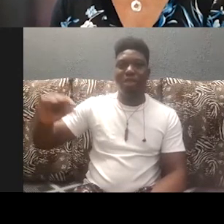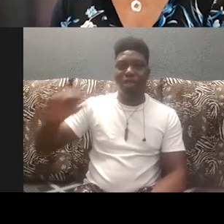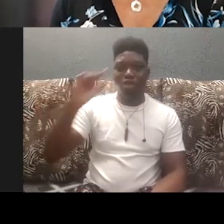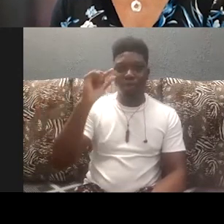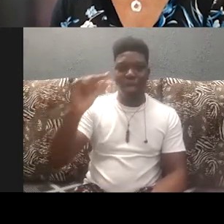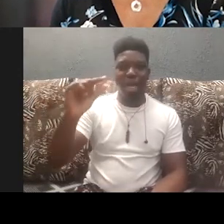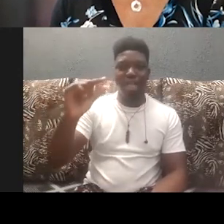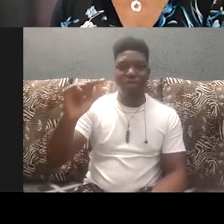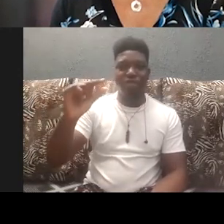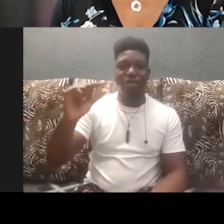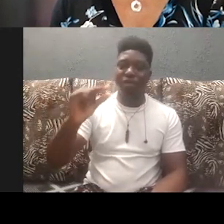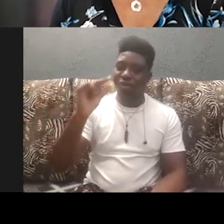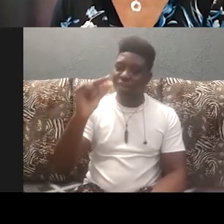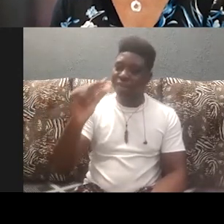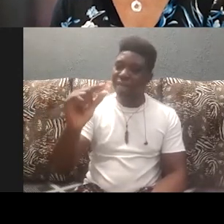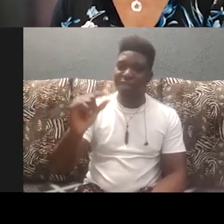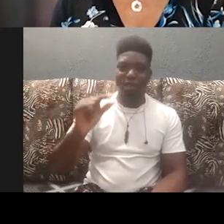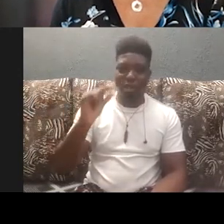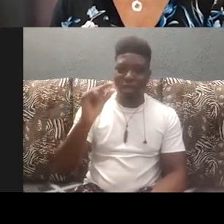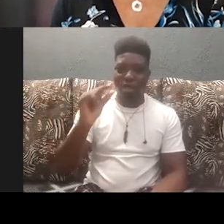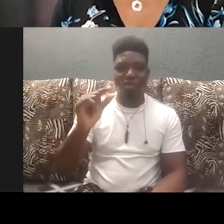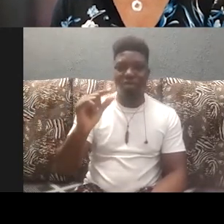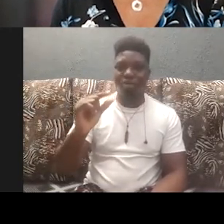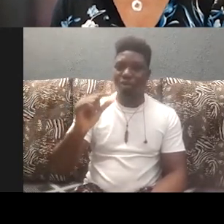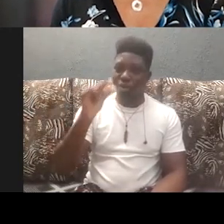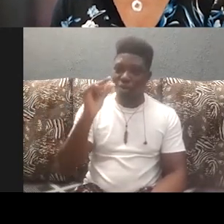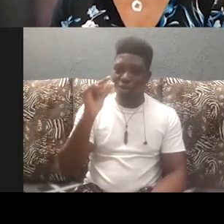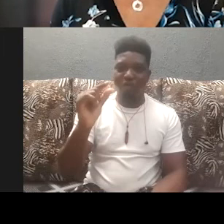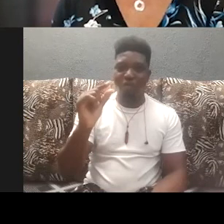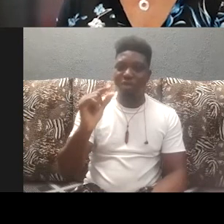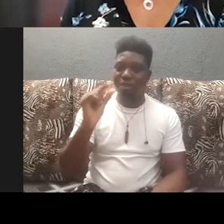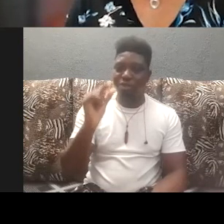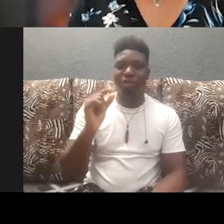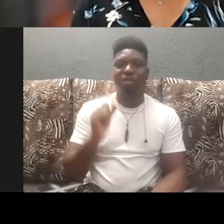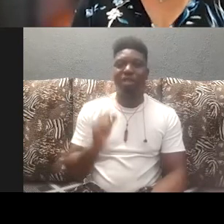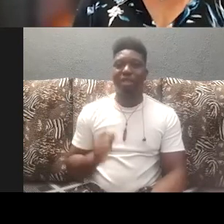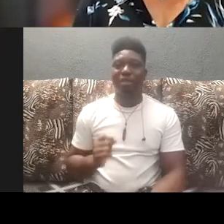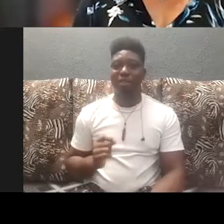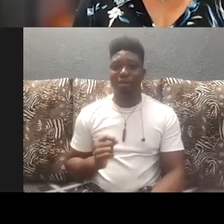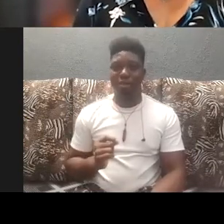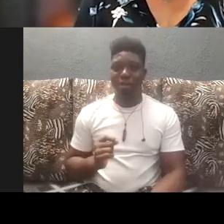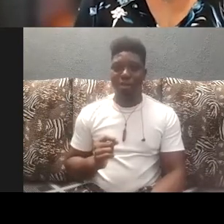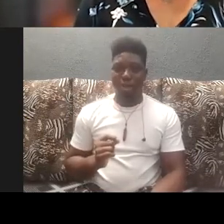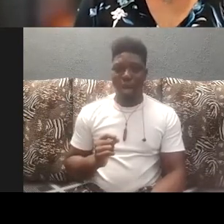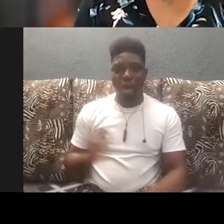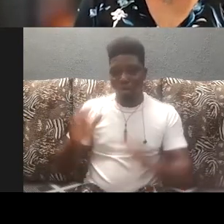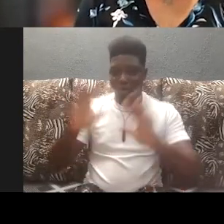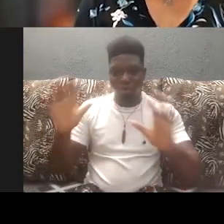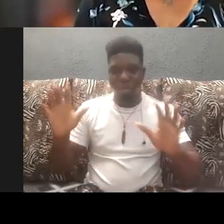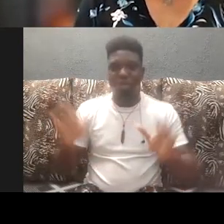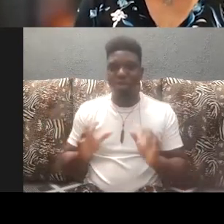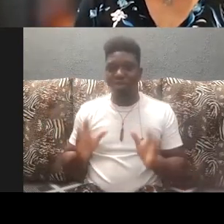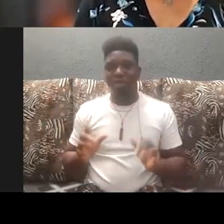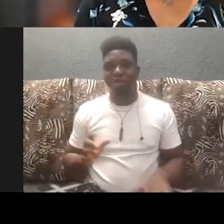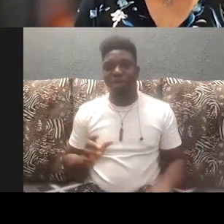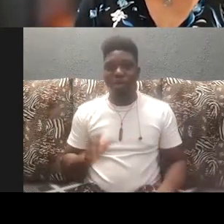you will be penalized for this offense. We see that a lot of people will avoid doing things like this. I will not be able to say